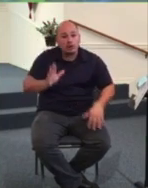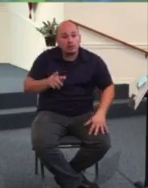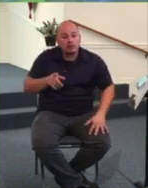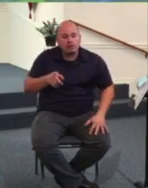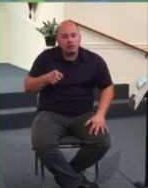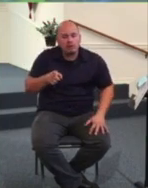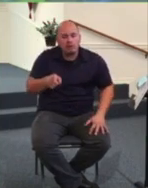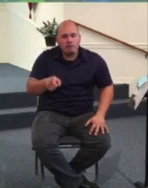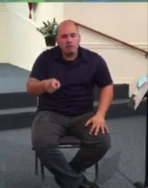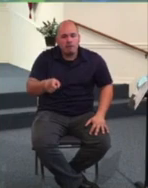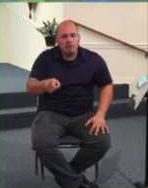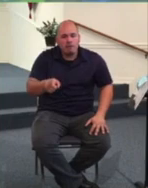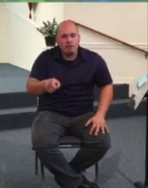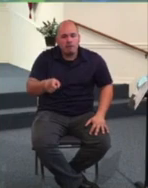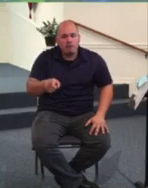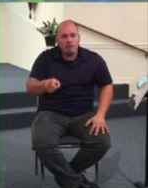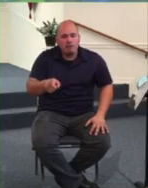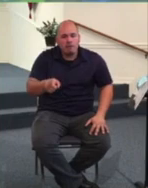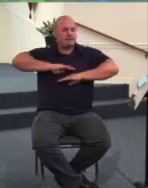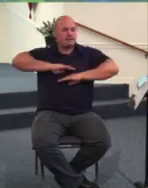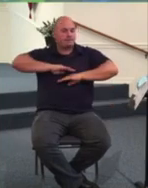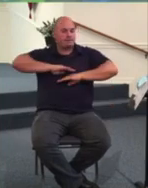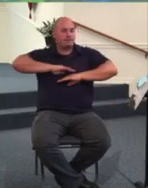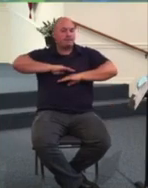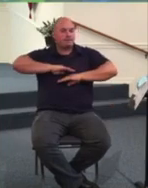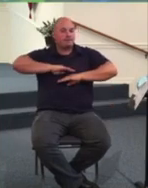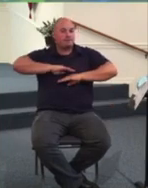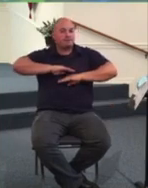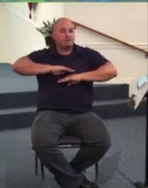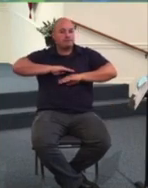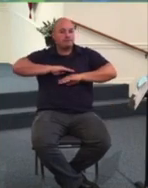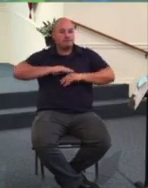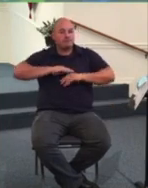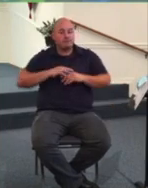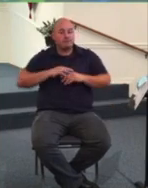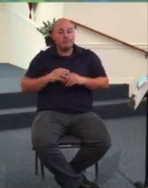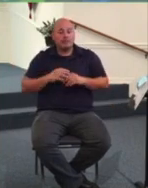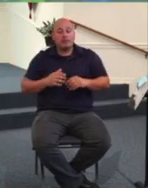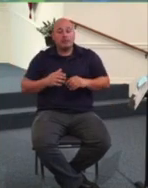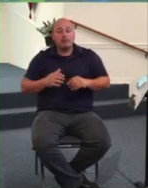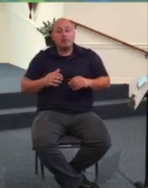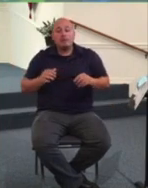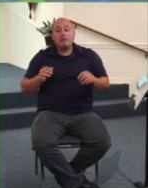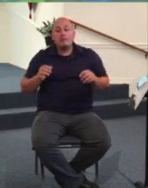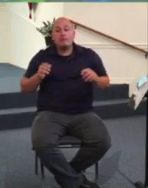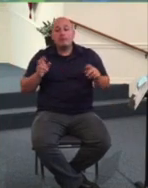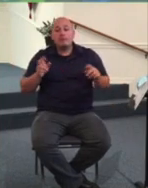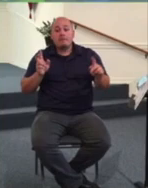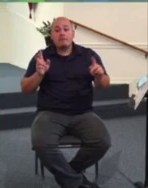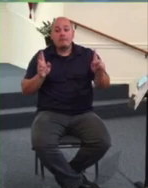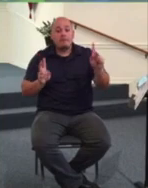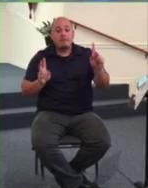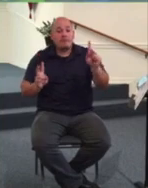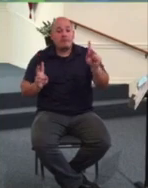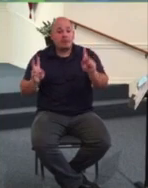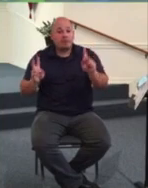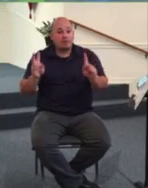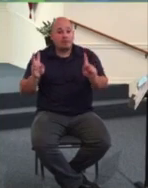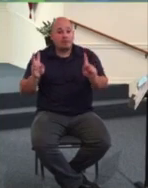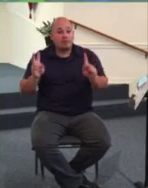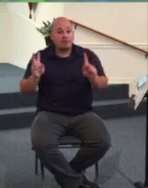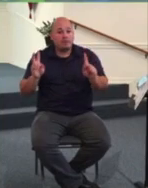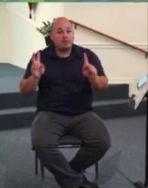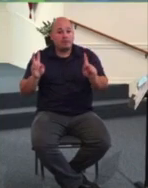them. People may reject you and insult you today because you follow Jesus, and that hurts deeply, but you